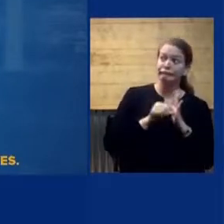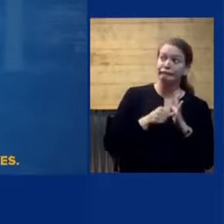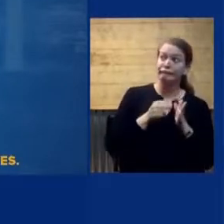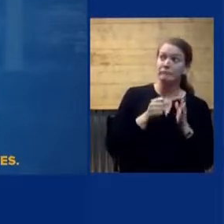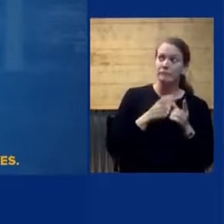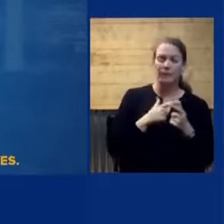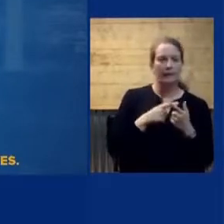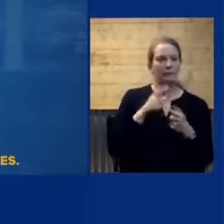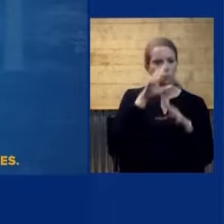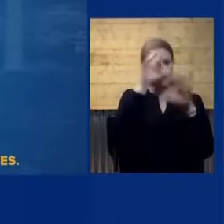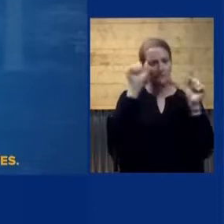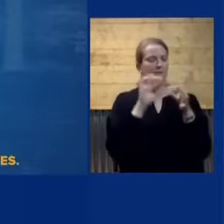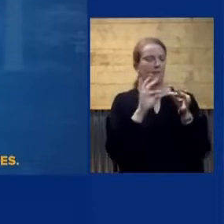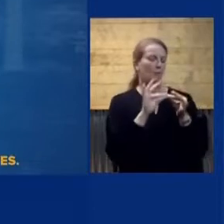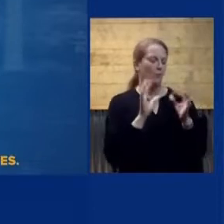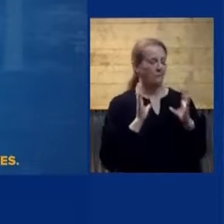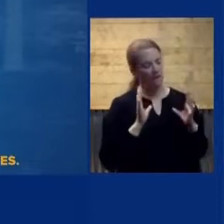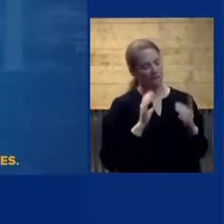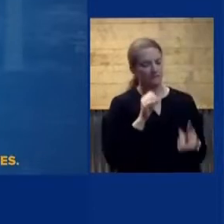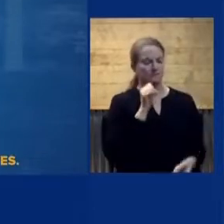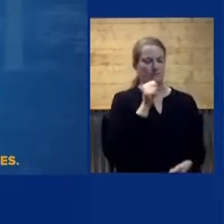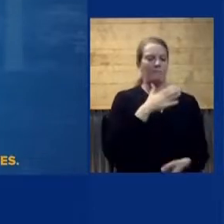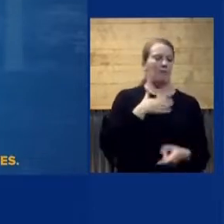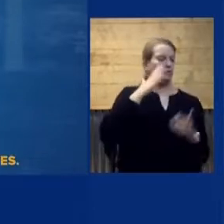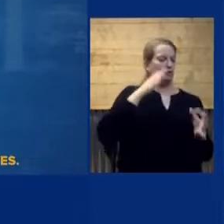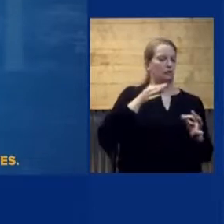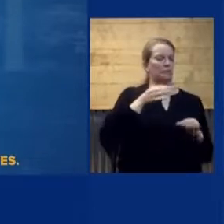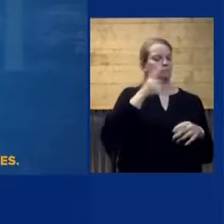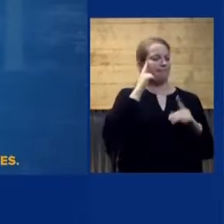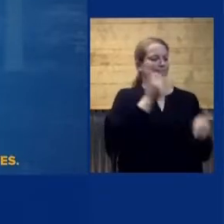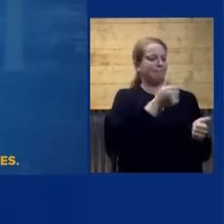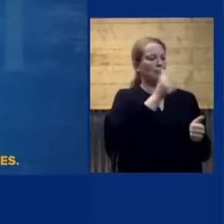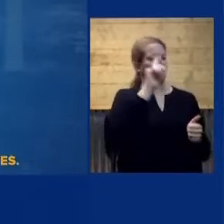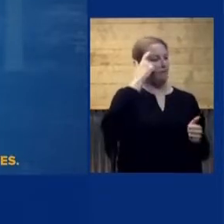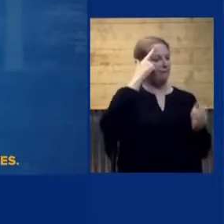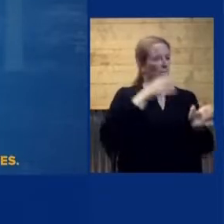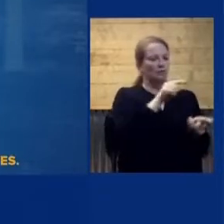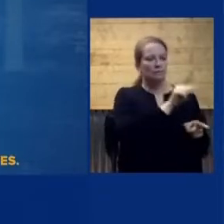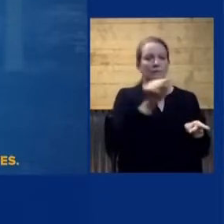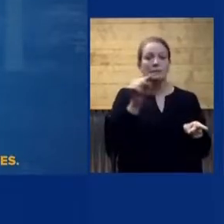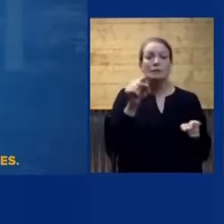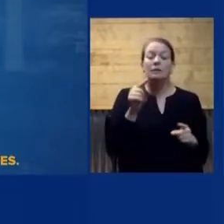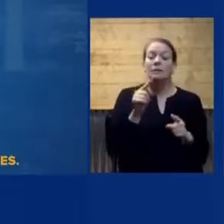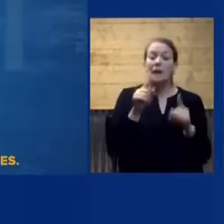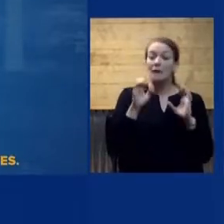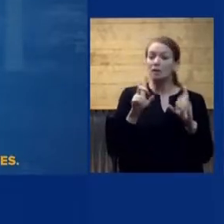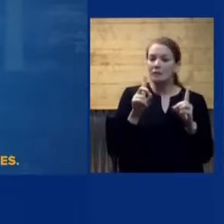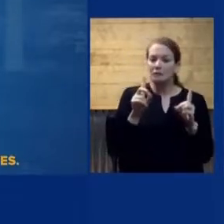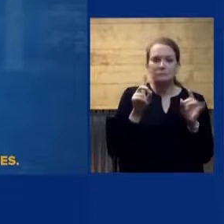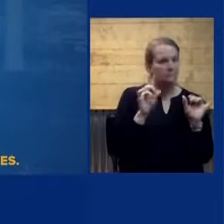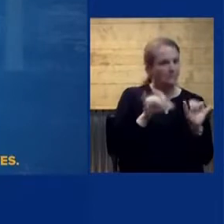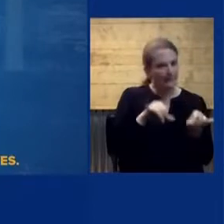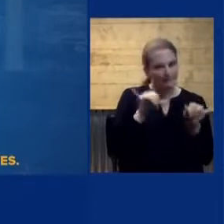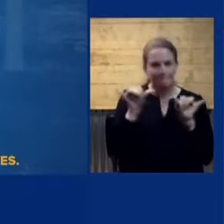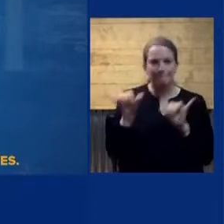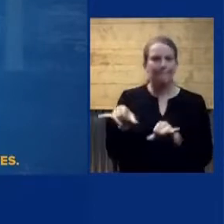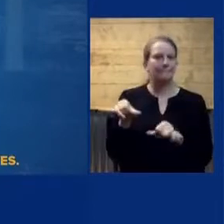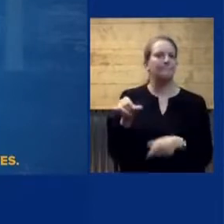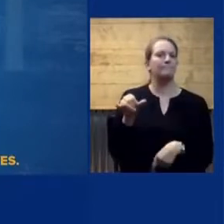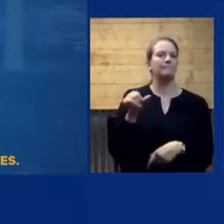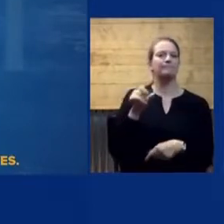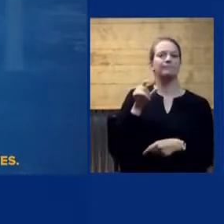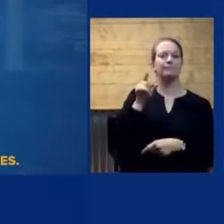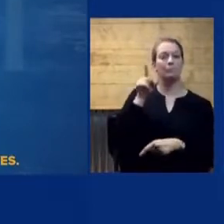okay, it's not up to me, it's up to the governors. The same is true on education. He wants